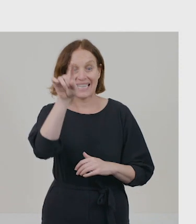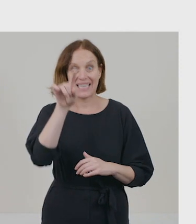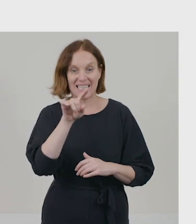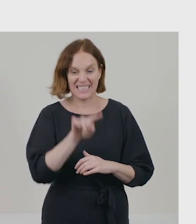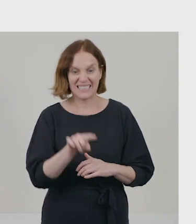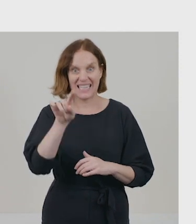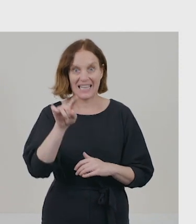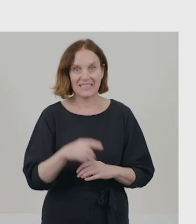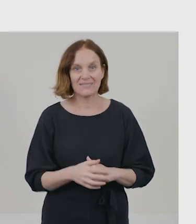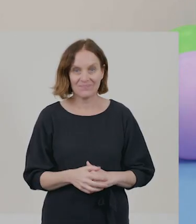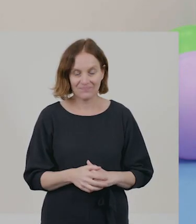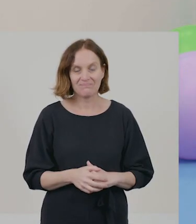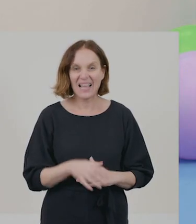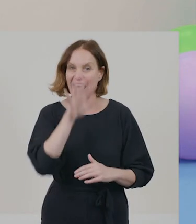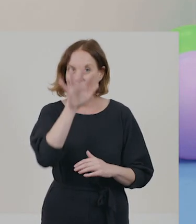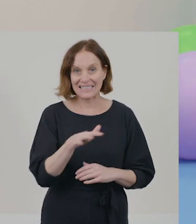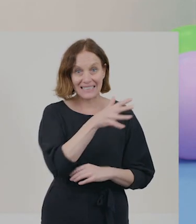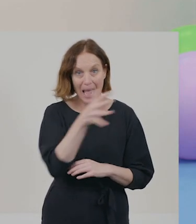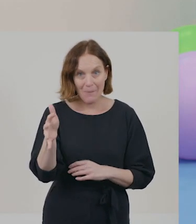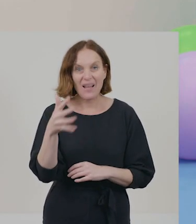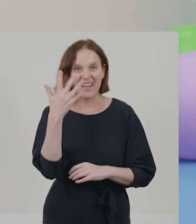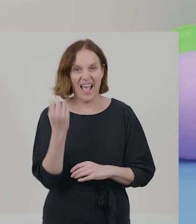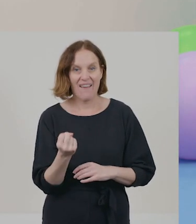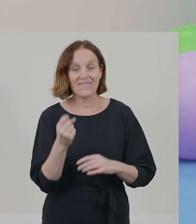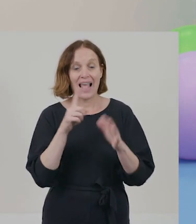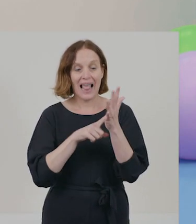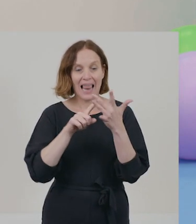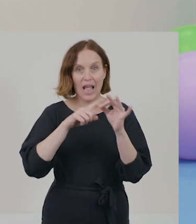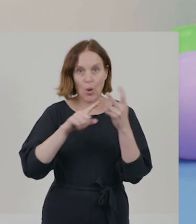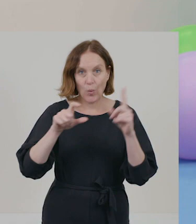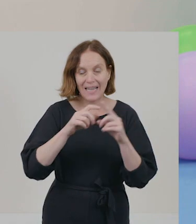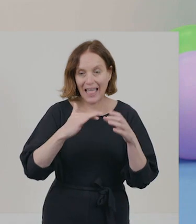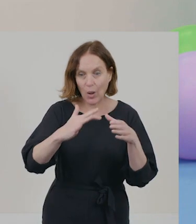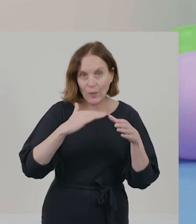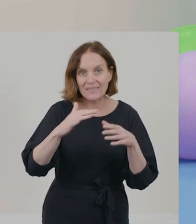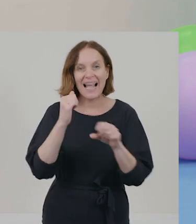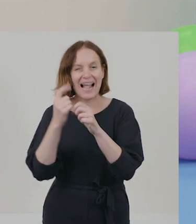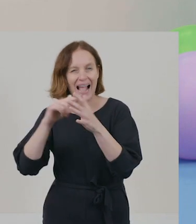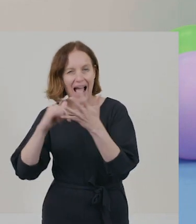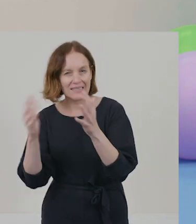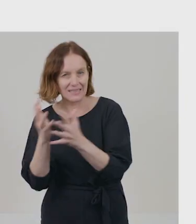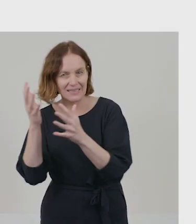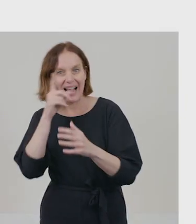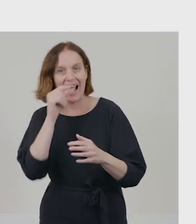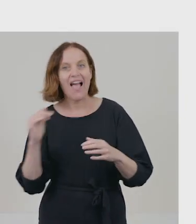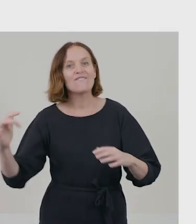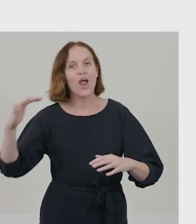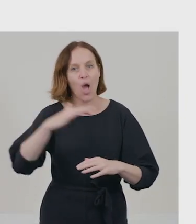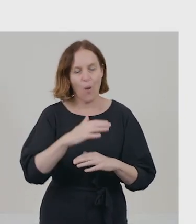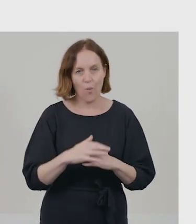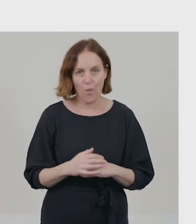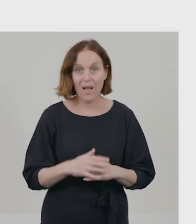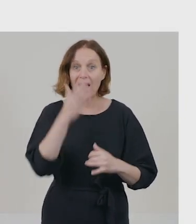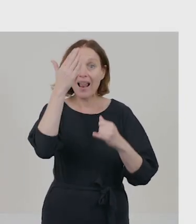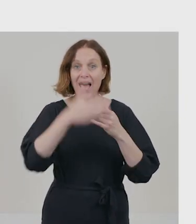this observation. Our table now shows that both liquids and gases are able to flow. The last property